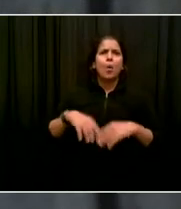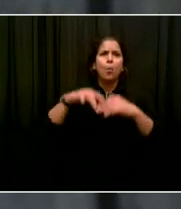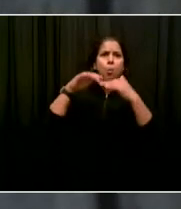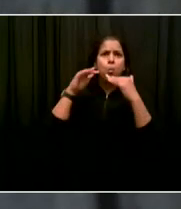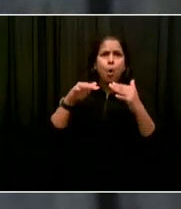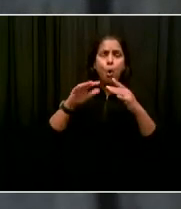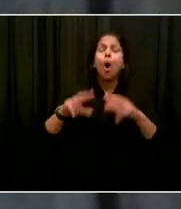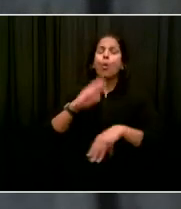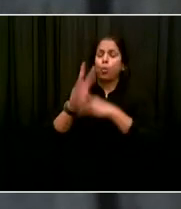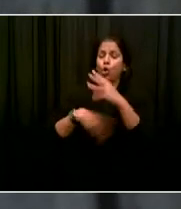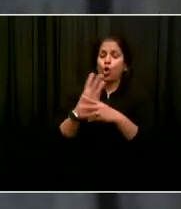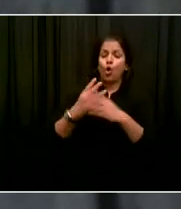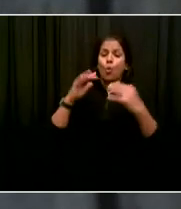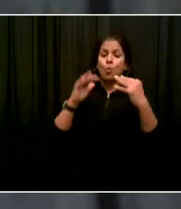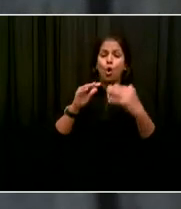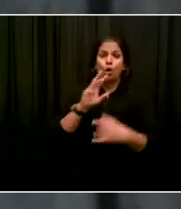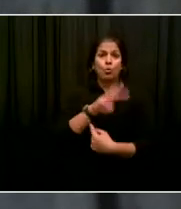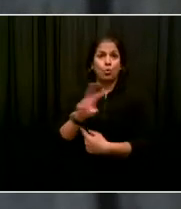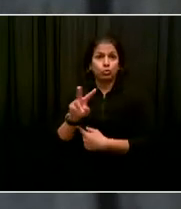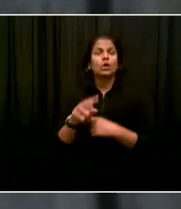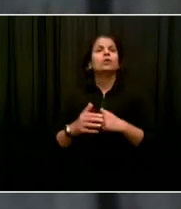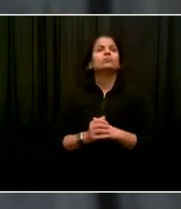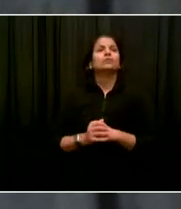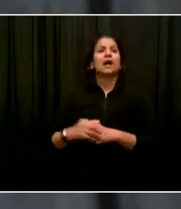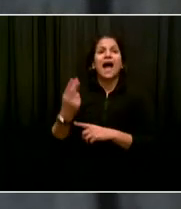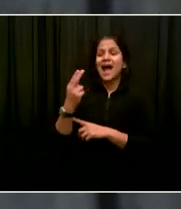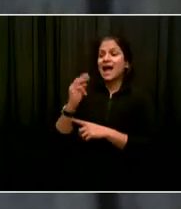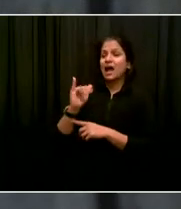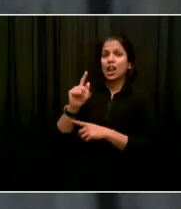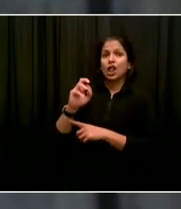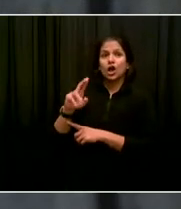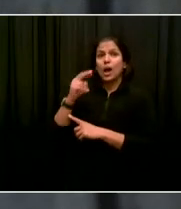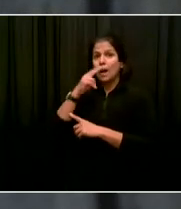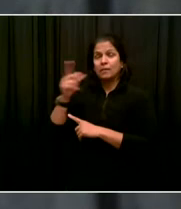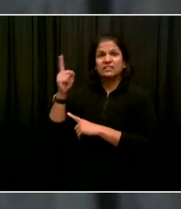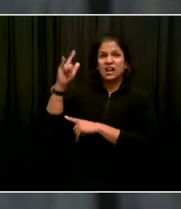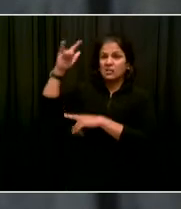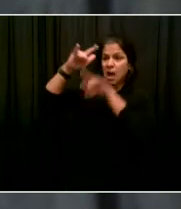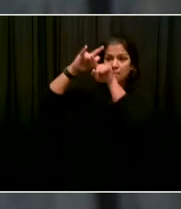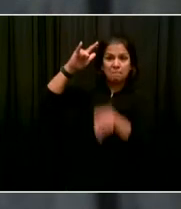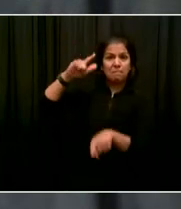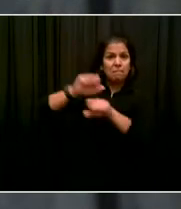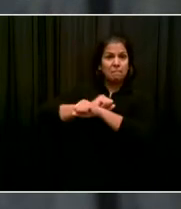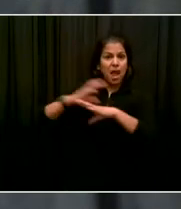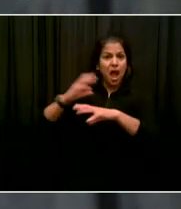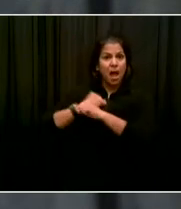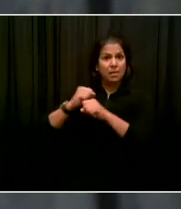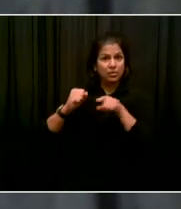what it is, we come out on top because we're New Yorkers. That's how we're built.